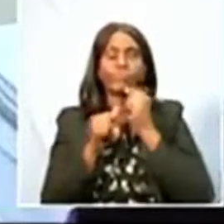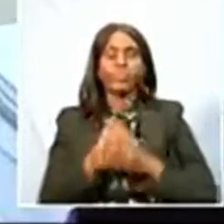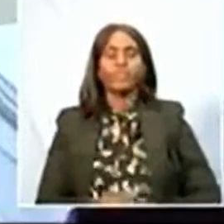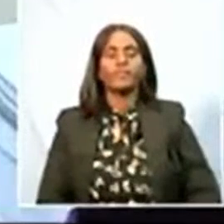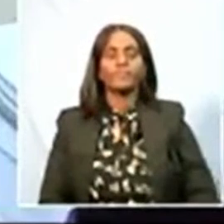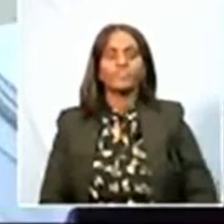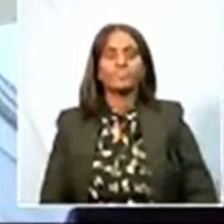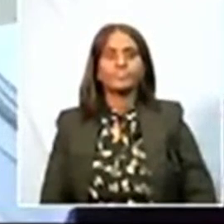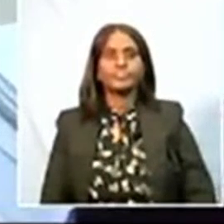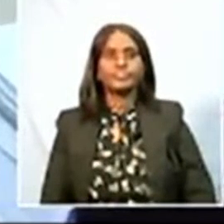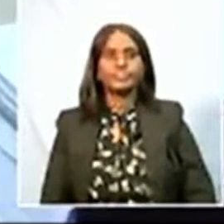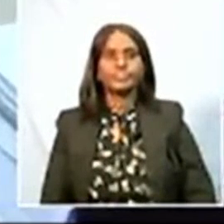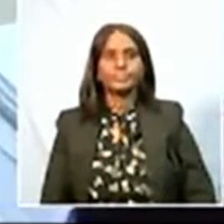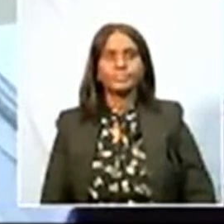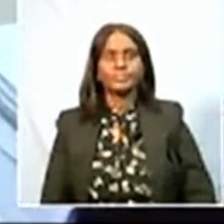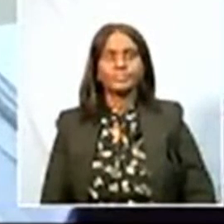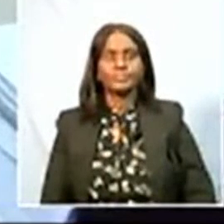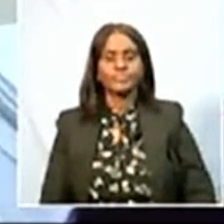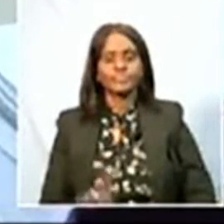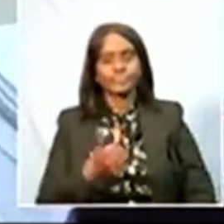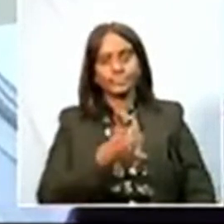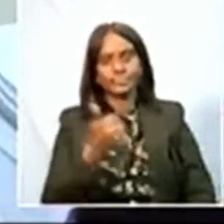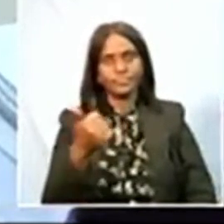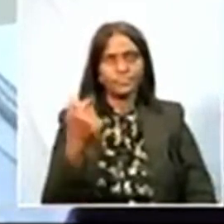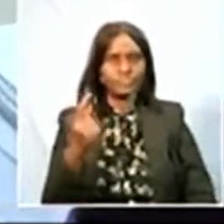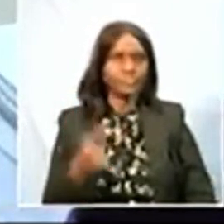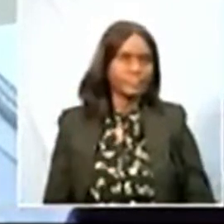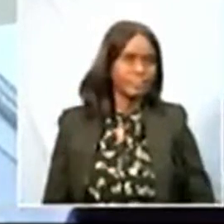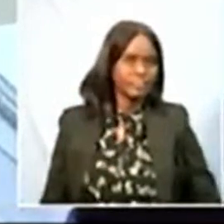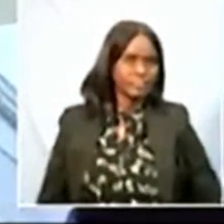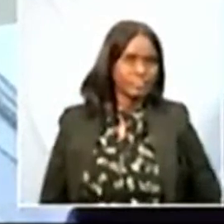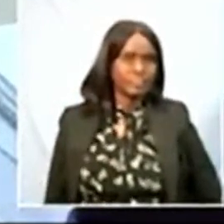The other one is